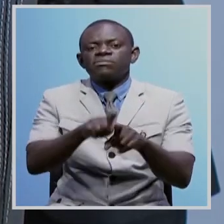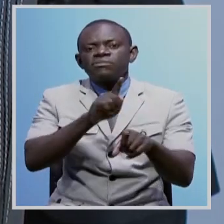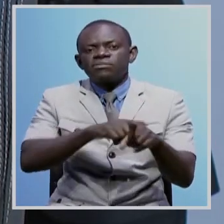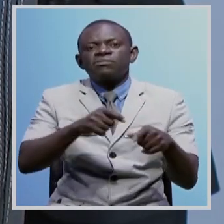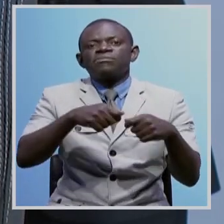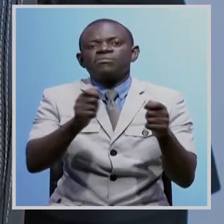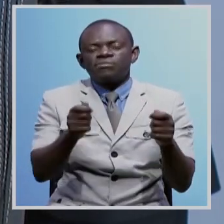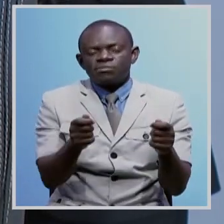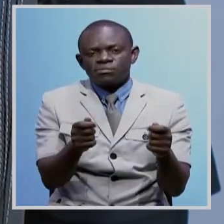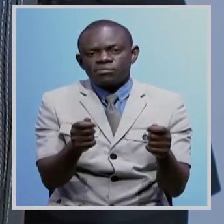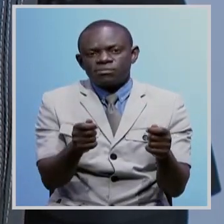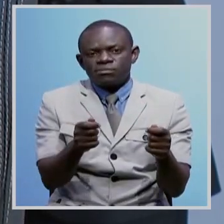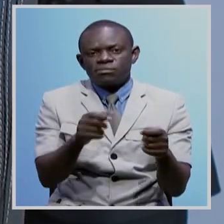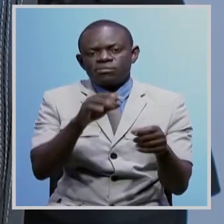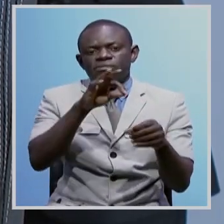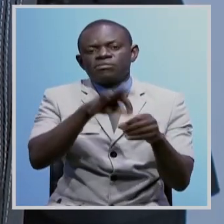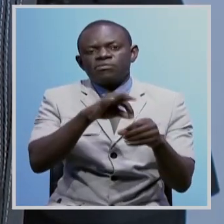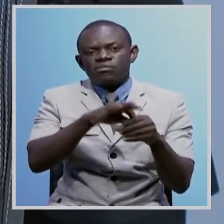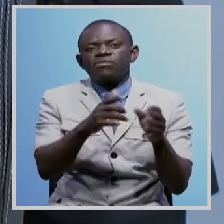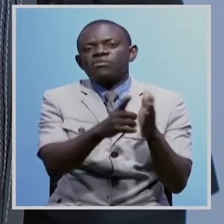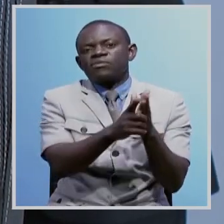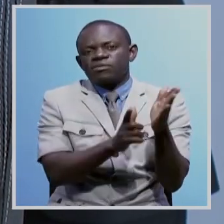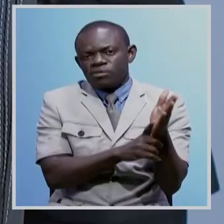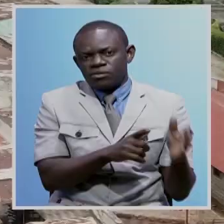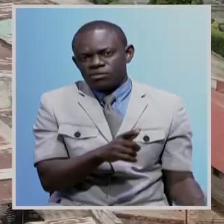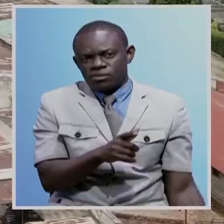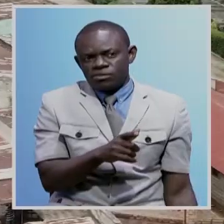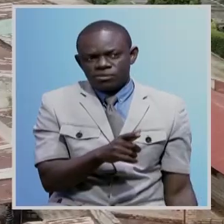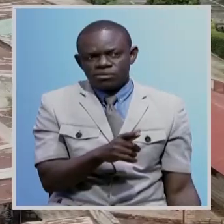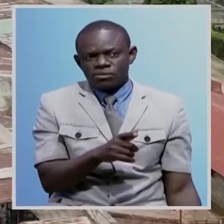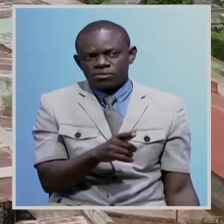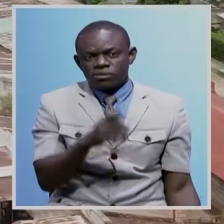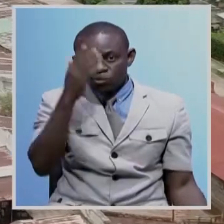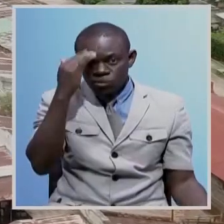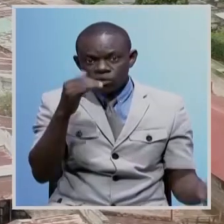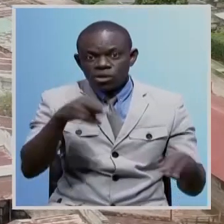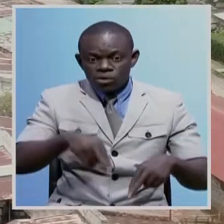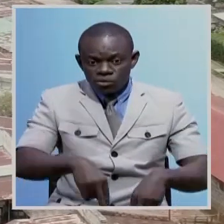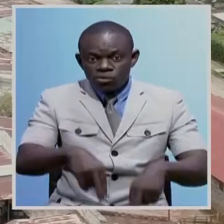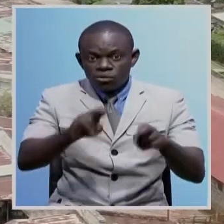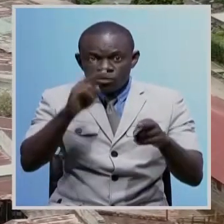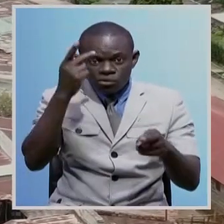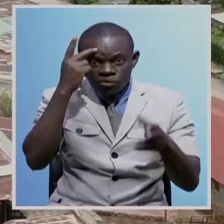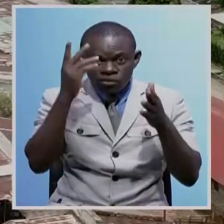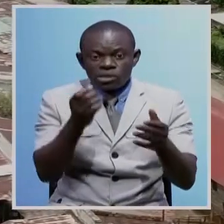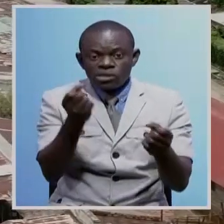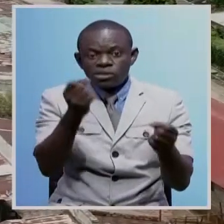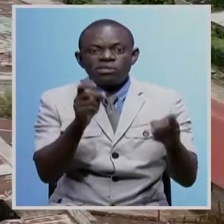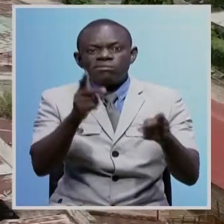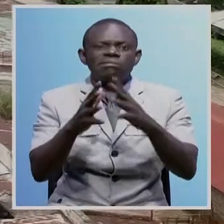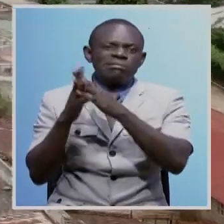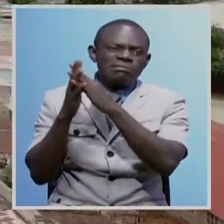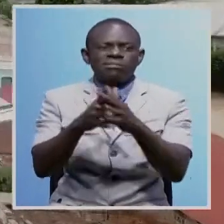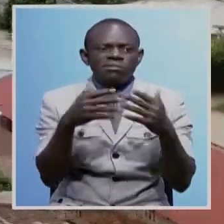Political parties have merely converted the roadshows into mobile rallies. However, the Patriotic Front, PF, and United Party